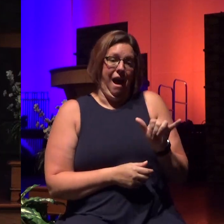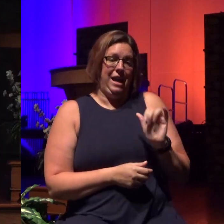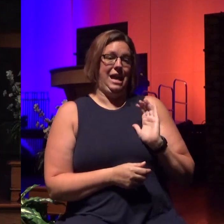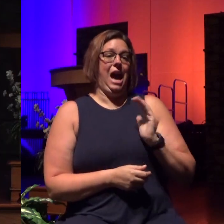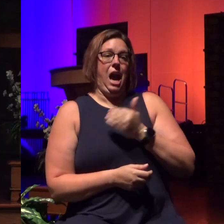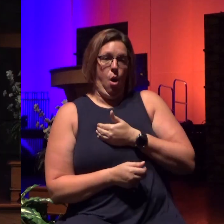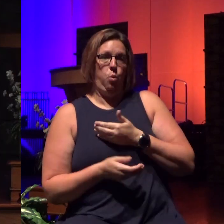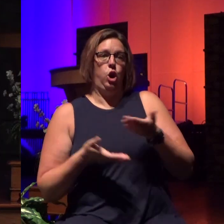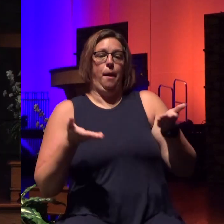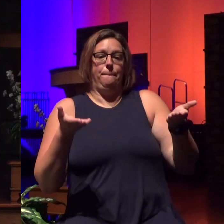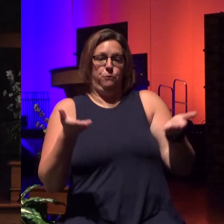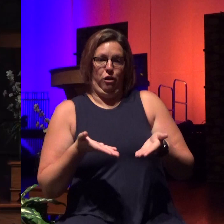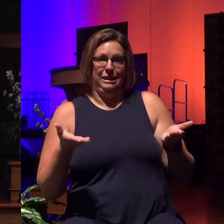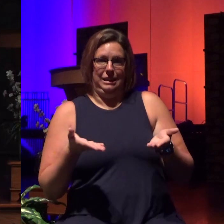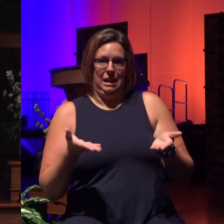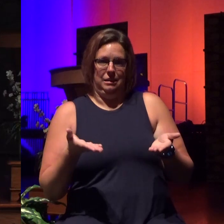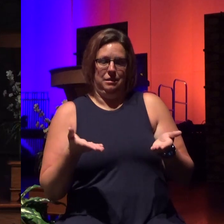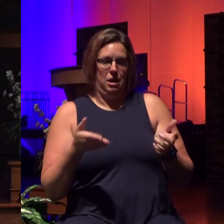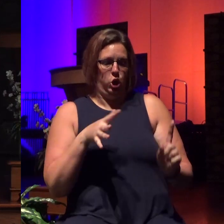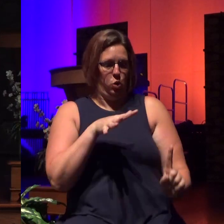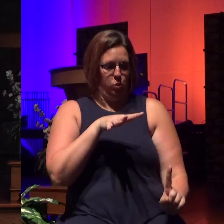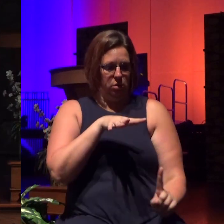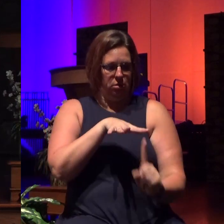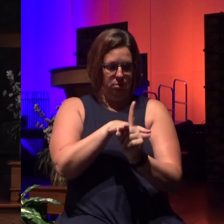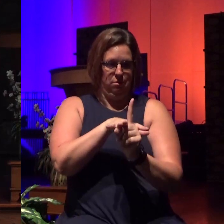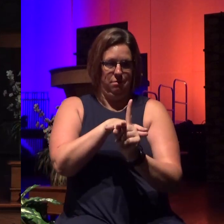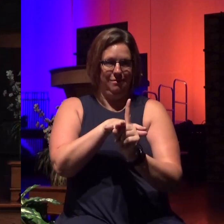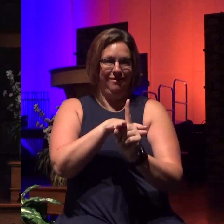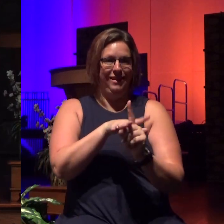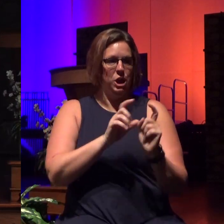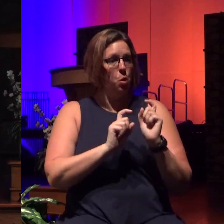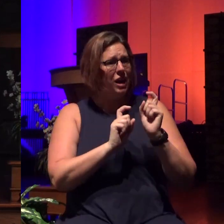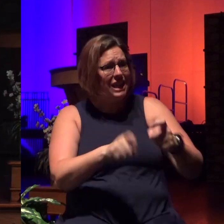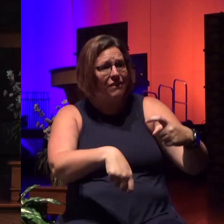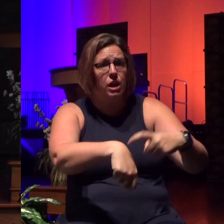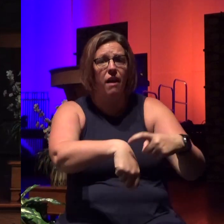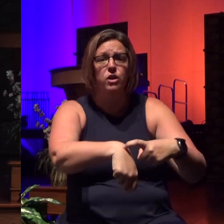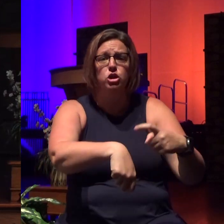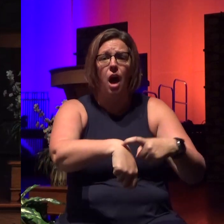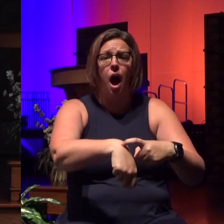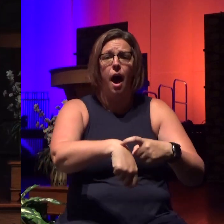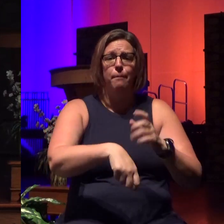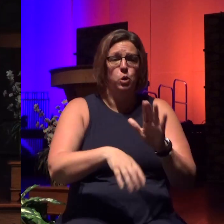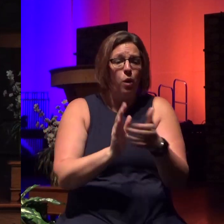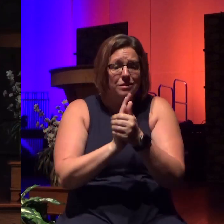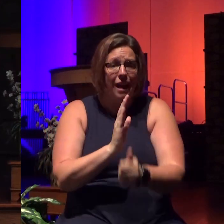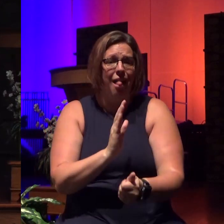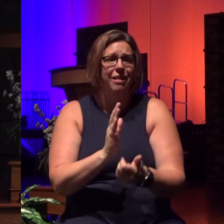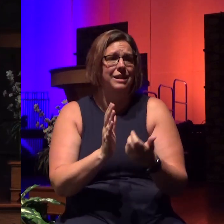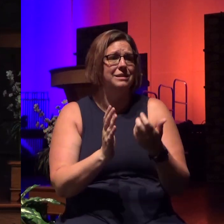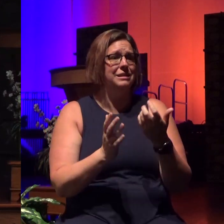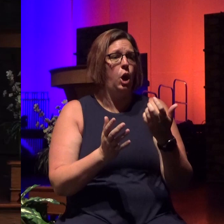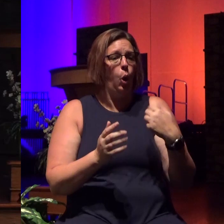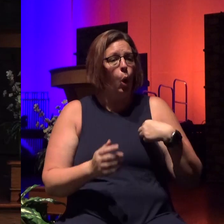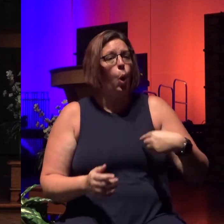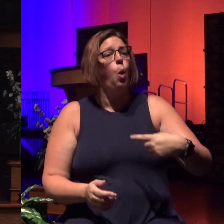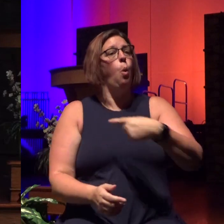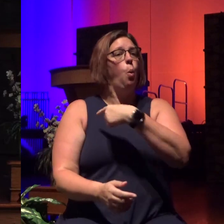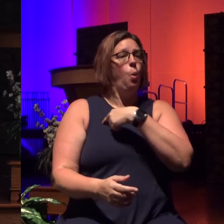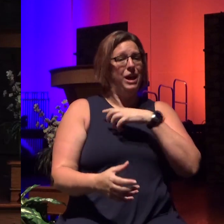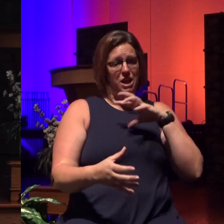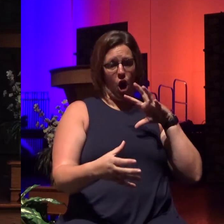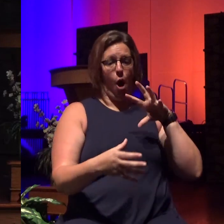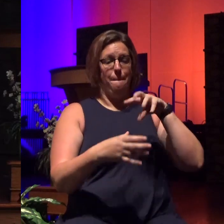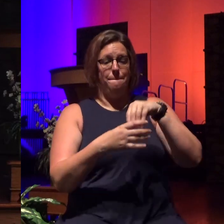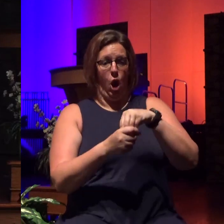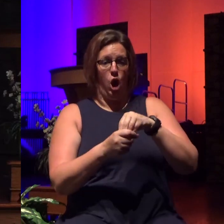our showing up, by our giving of our time, talent, and treasure, we are part of all the good that goes